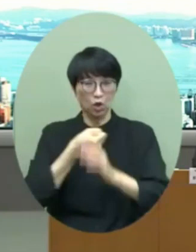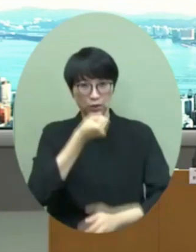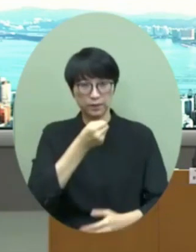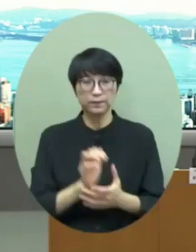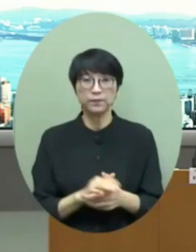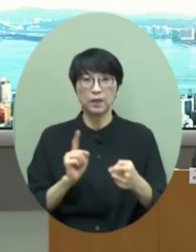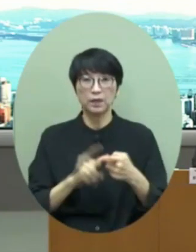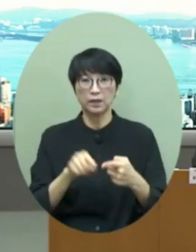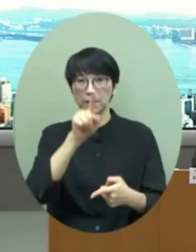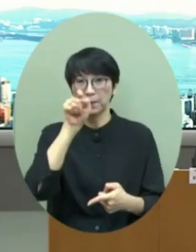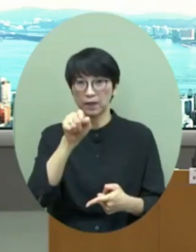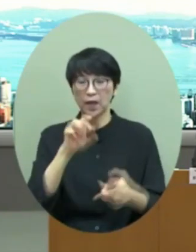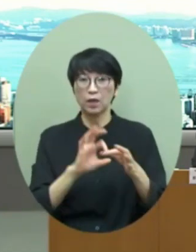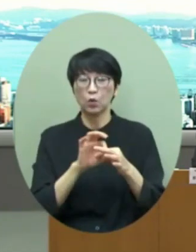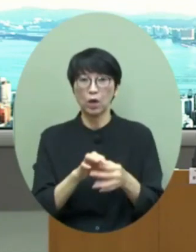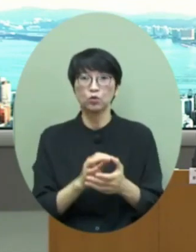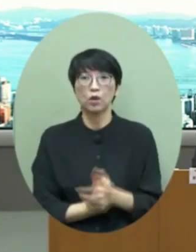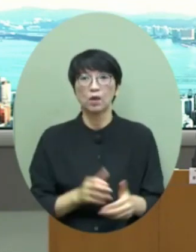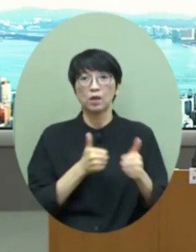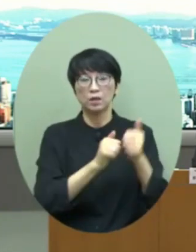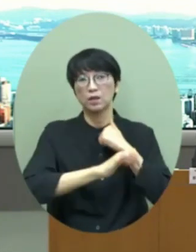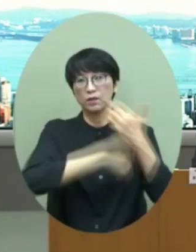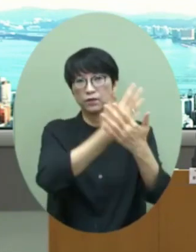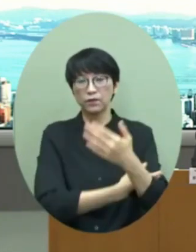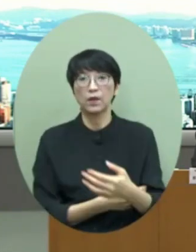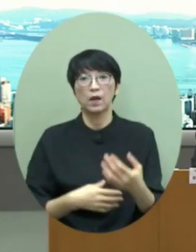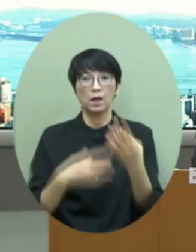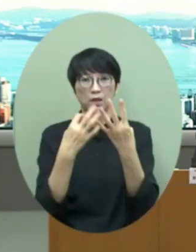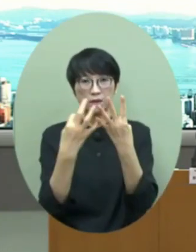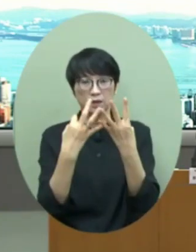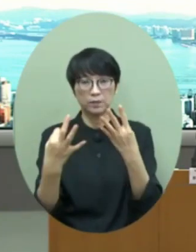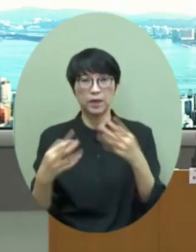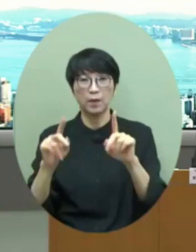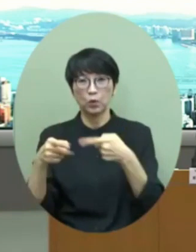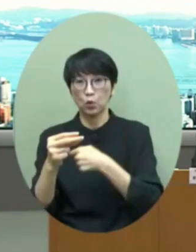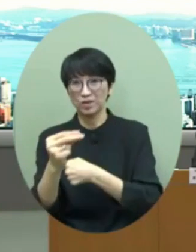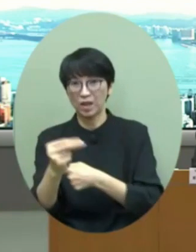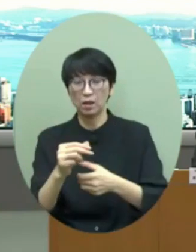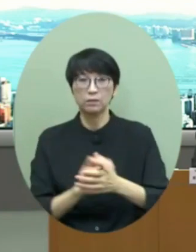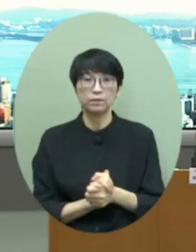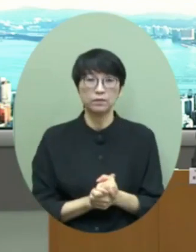Kong, RTHK. Good afternoon. First, on enforcement. Article